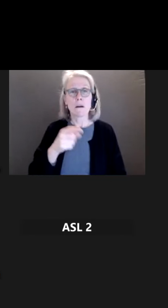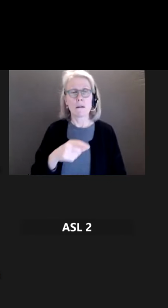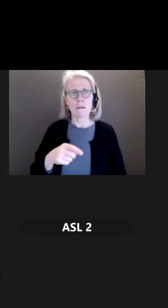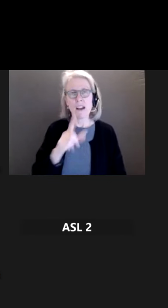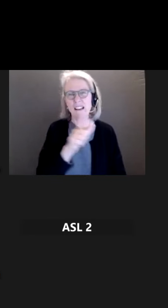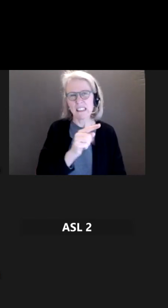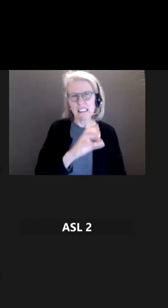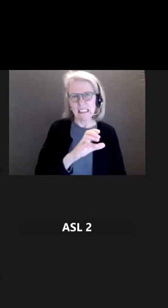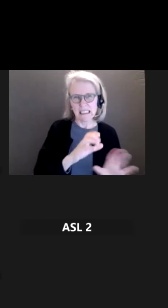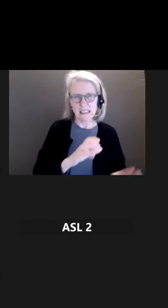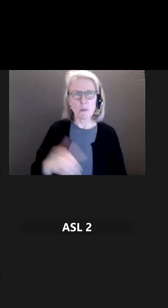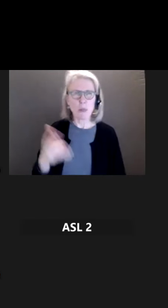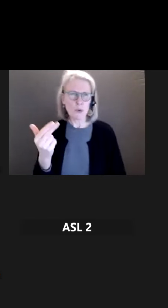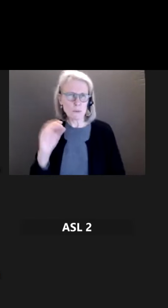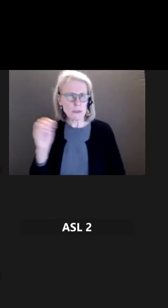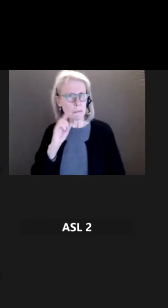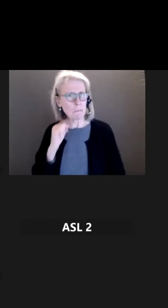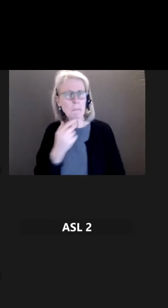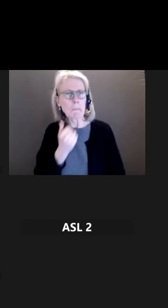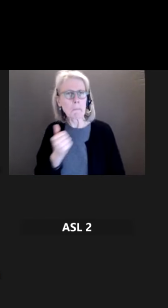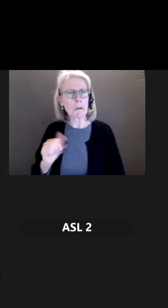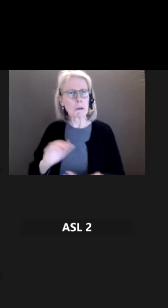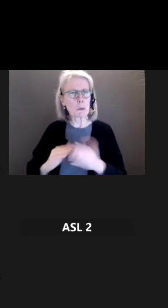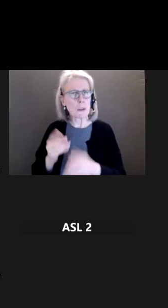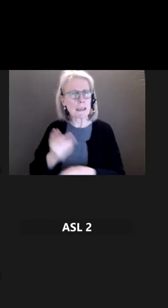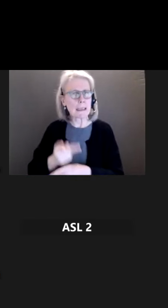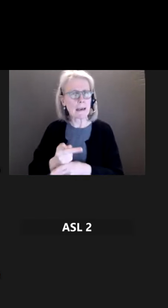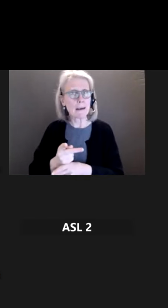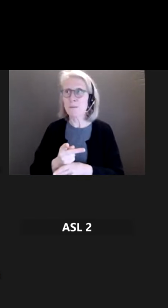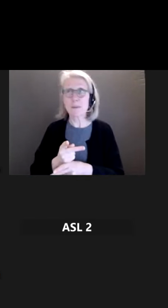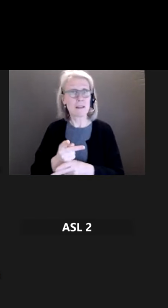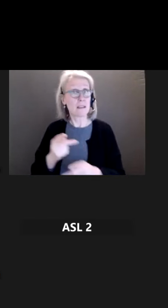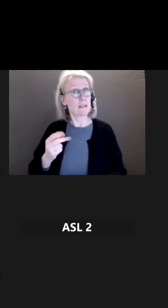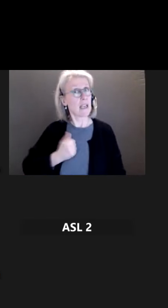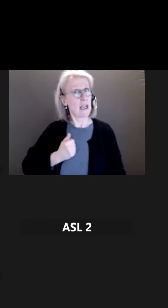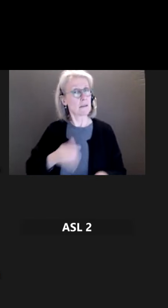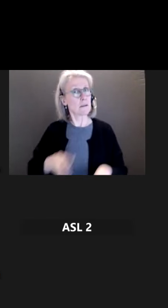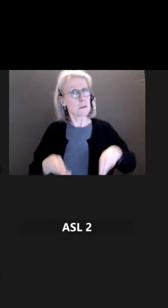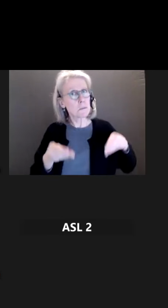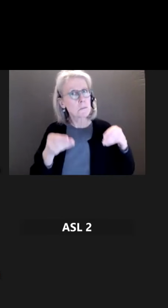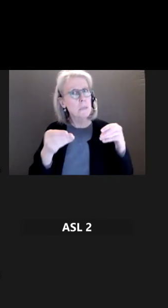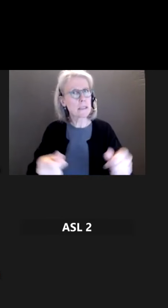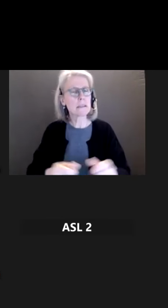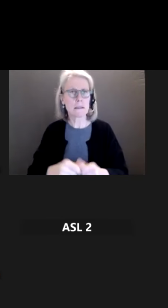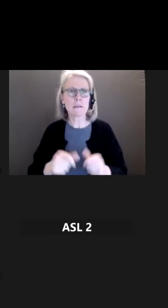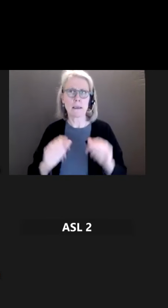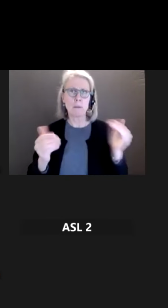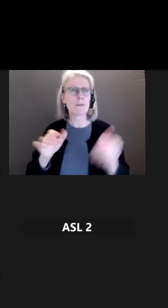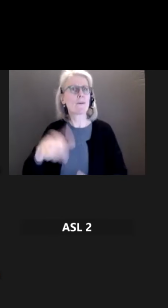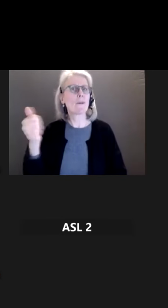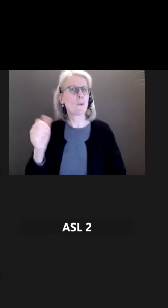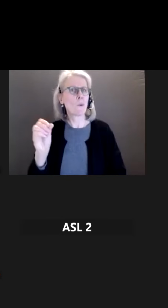only 13% to home and community-based care, Canada still spends a greater share on institutional care than the average among